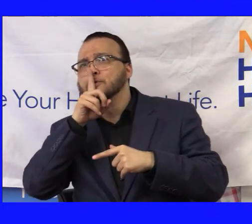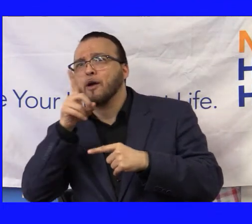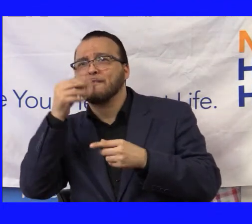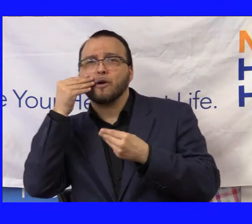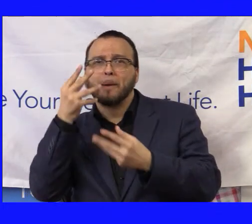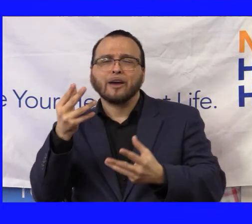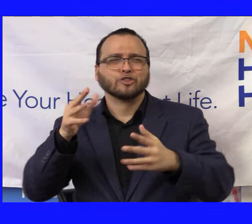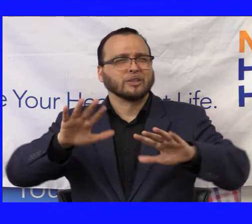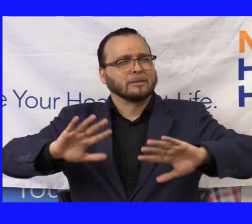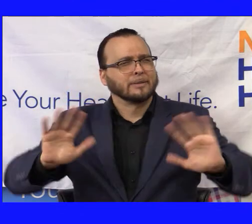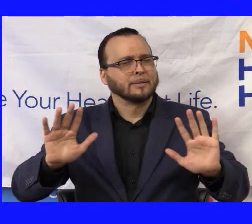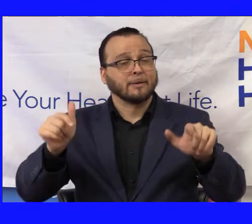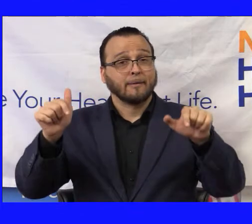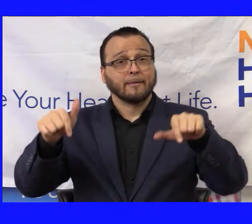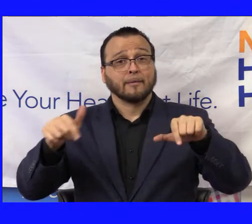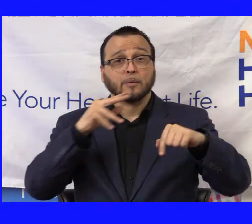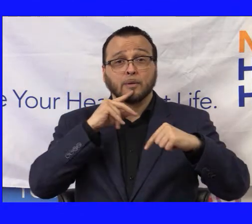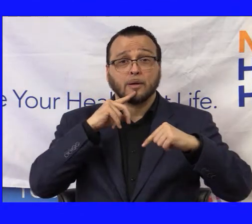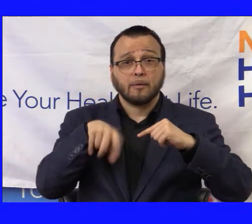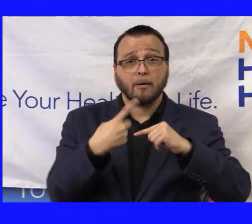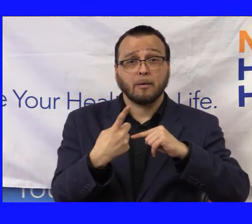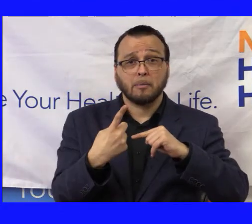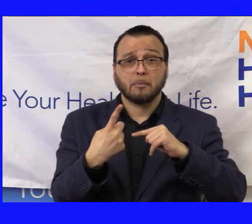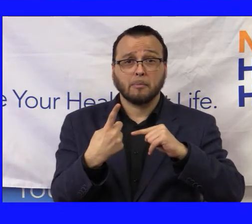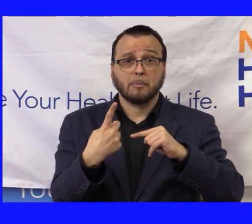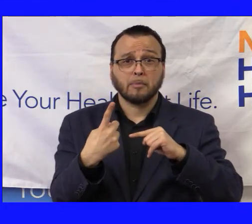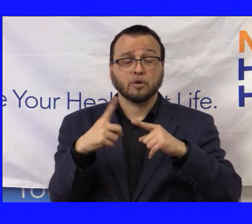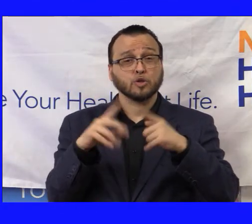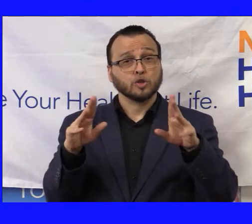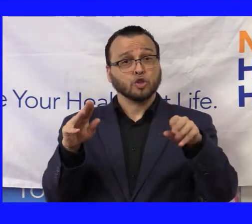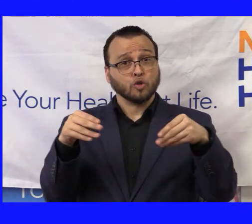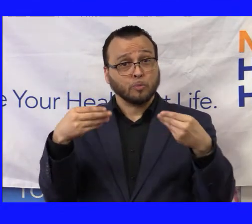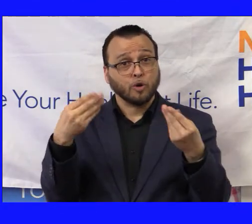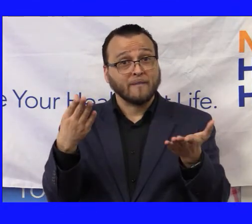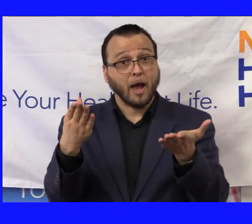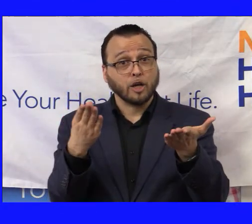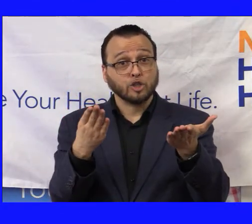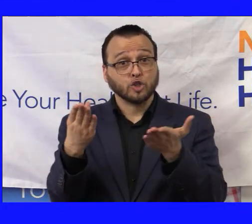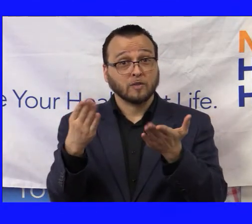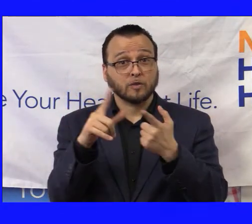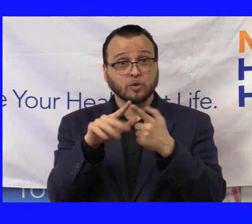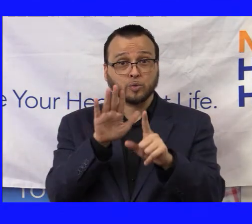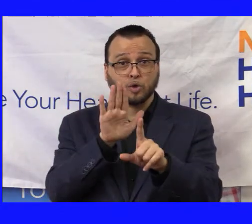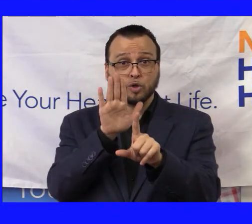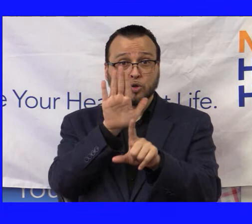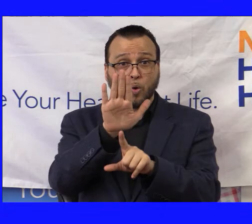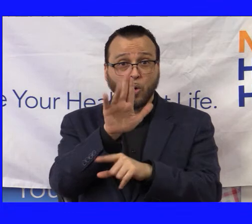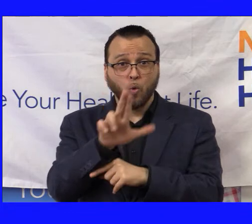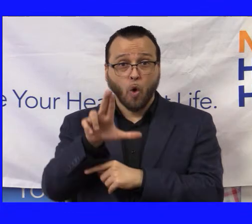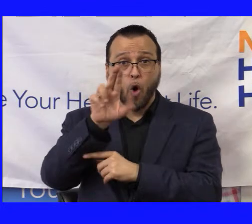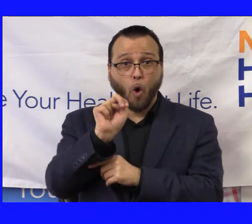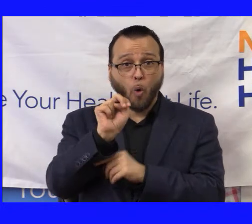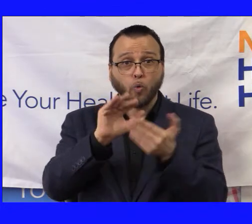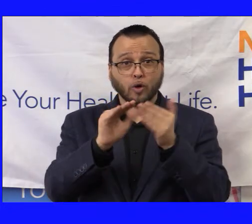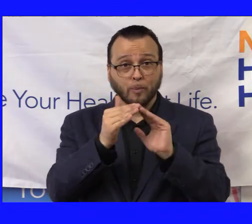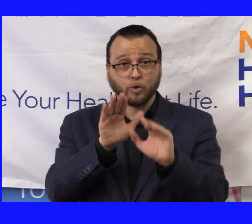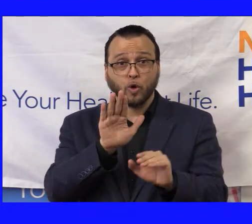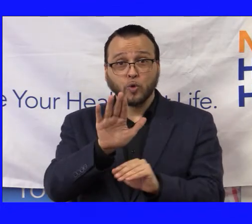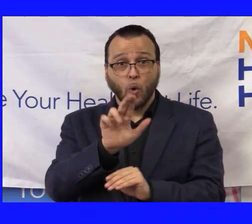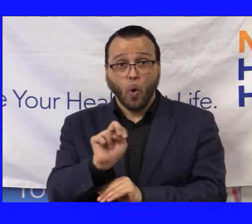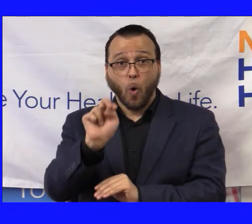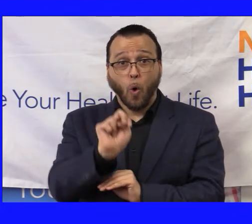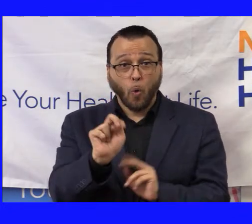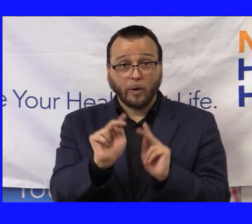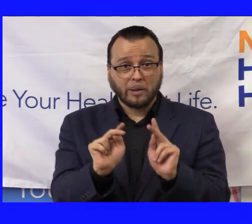are talking about that to provide services to your own community with your own people, you still